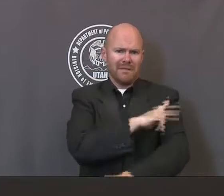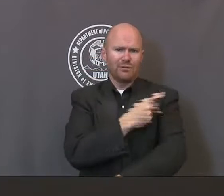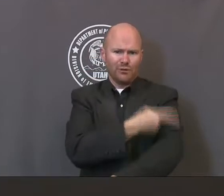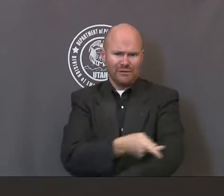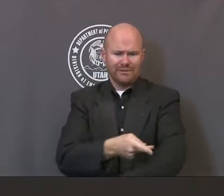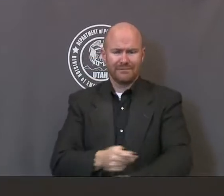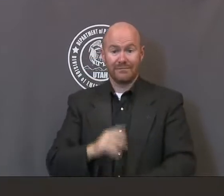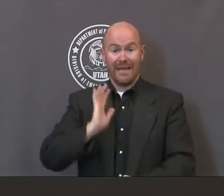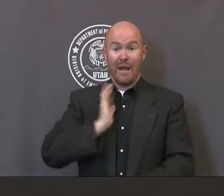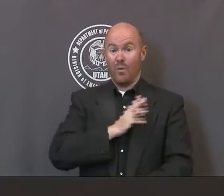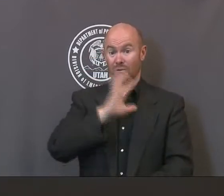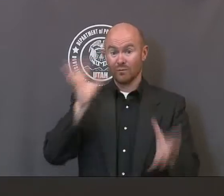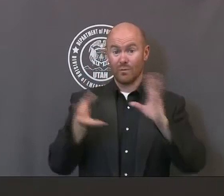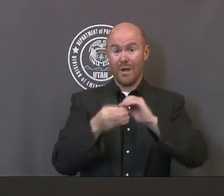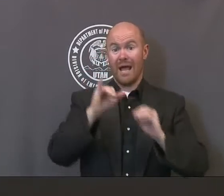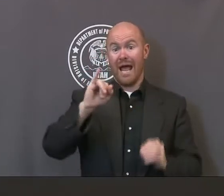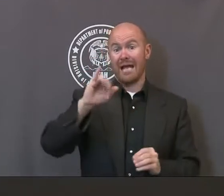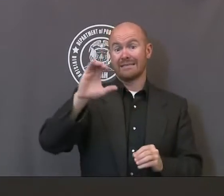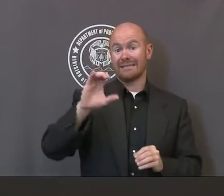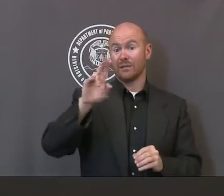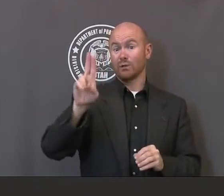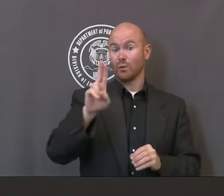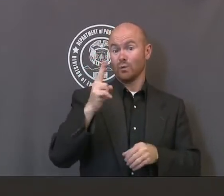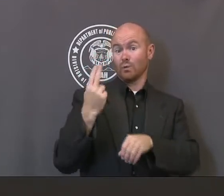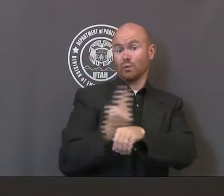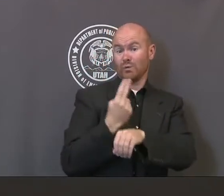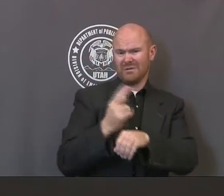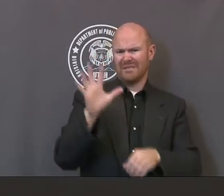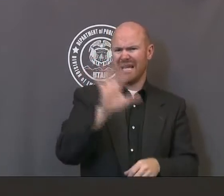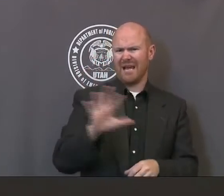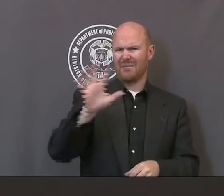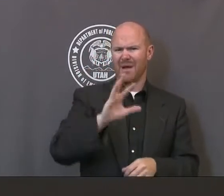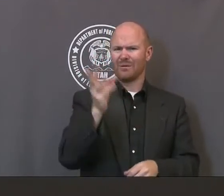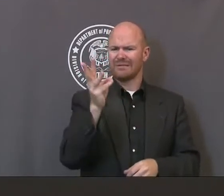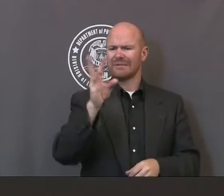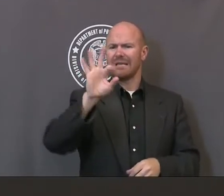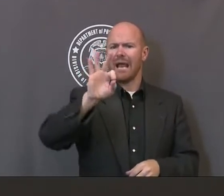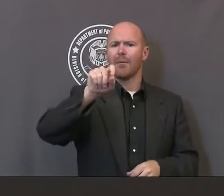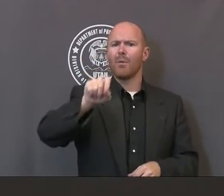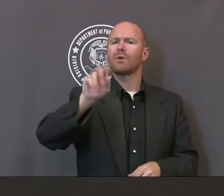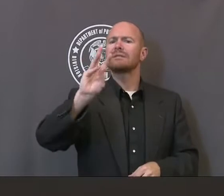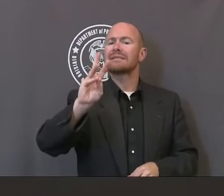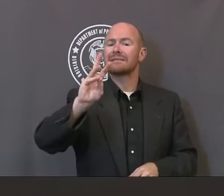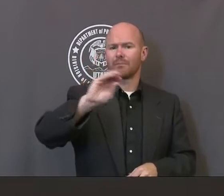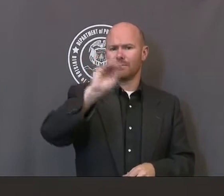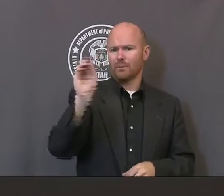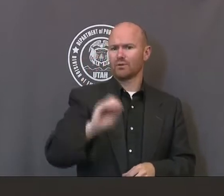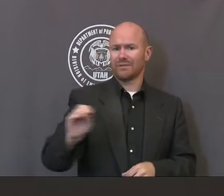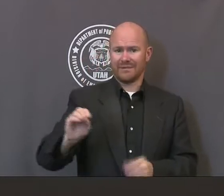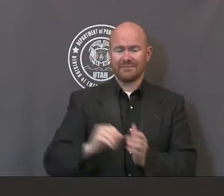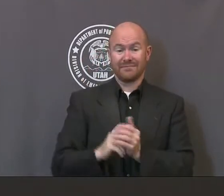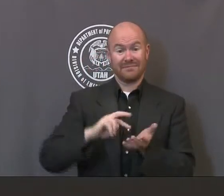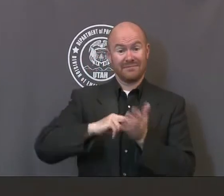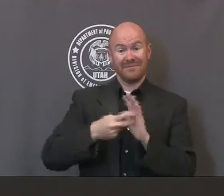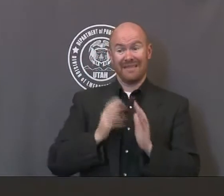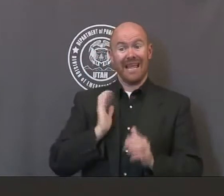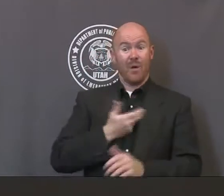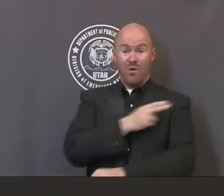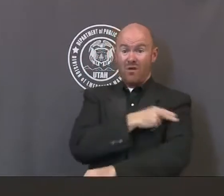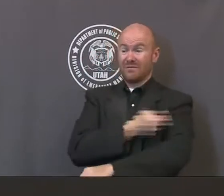total ICU utilization is now at 69.6%. This leaves our hospitals